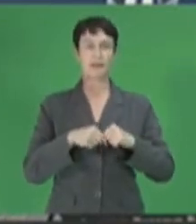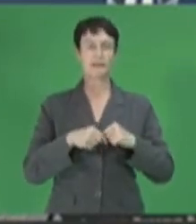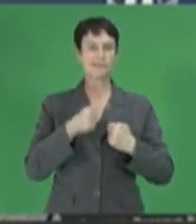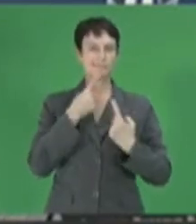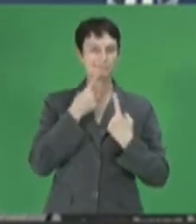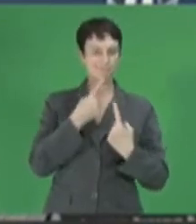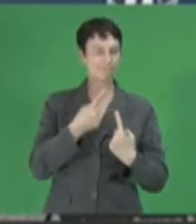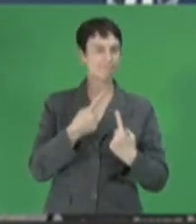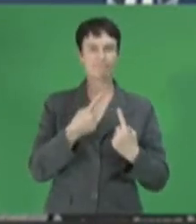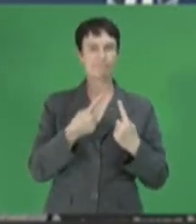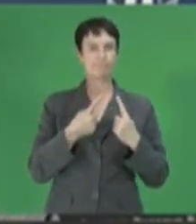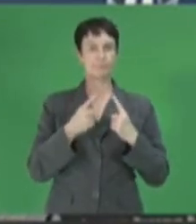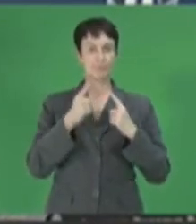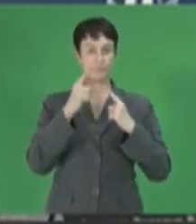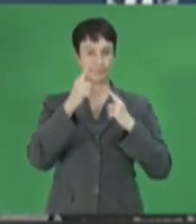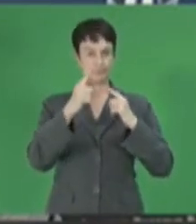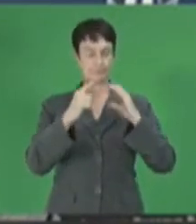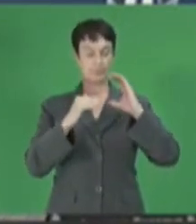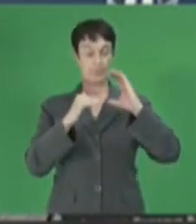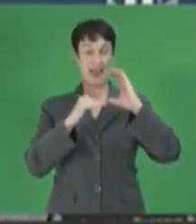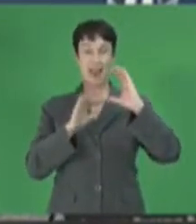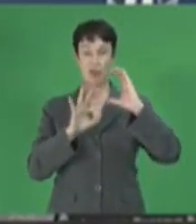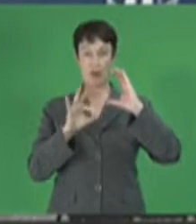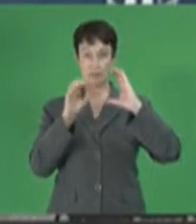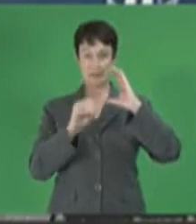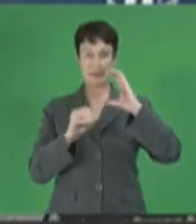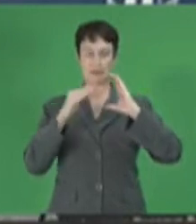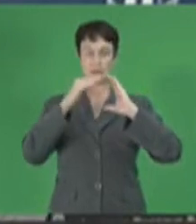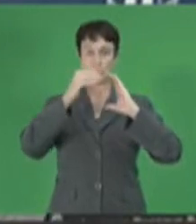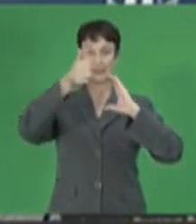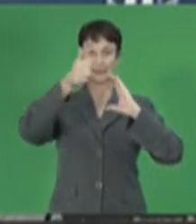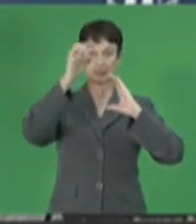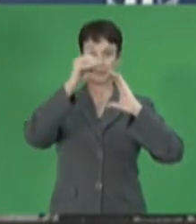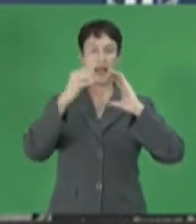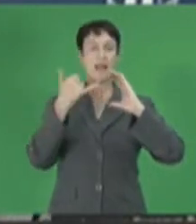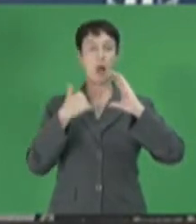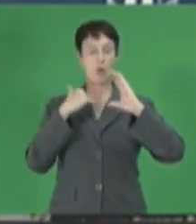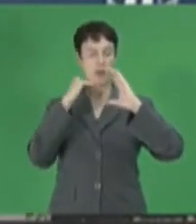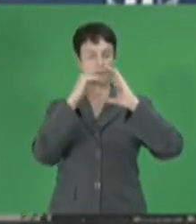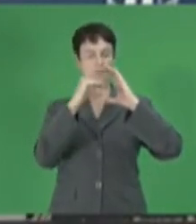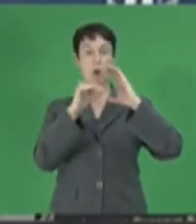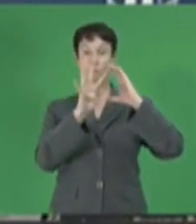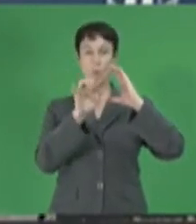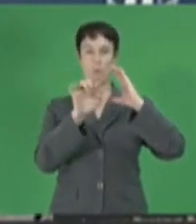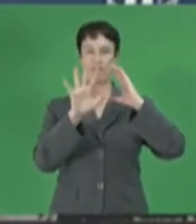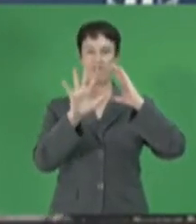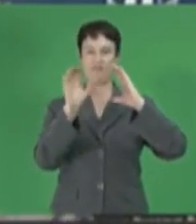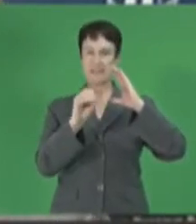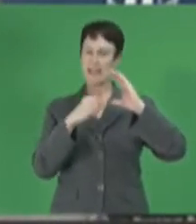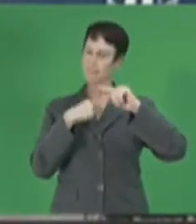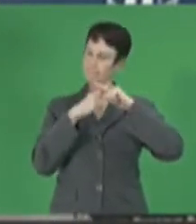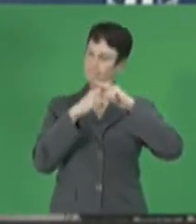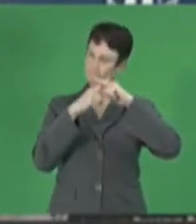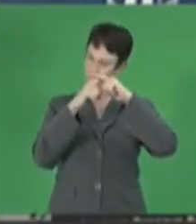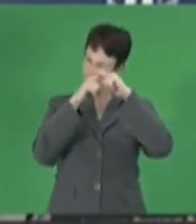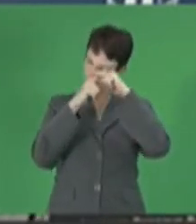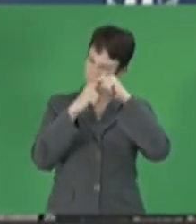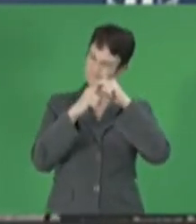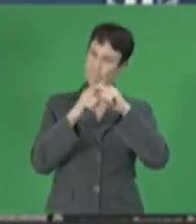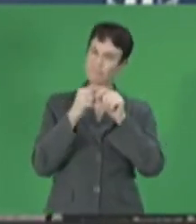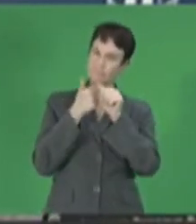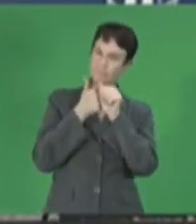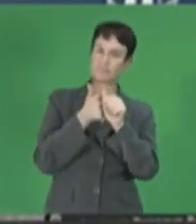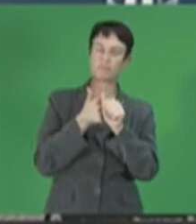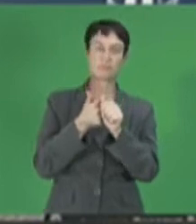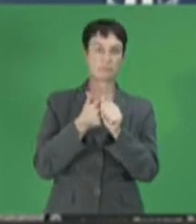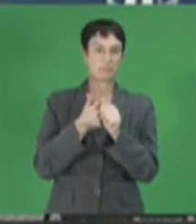the midpoint of the inflation target range at 4.5%, inflation expectations have converged towards